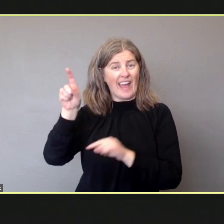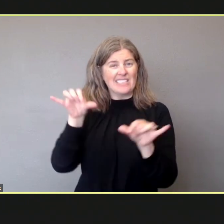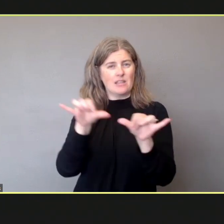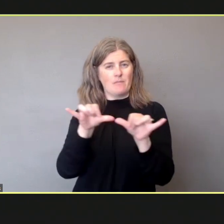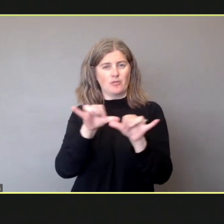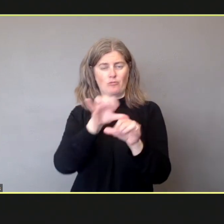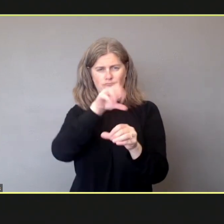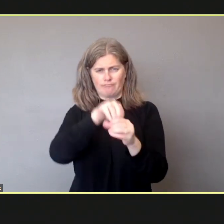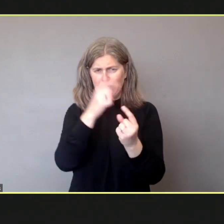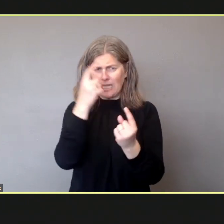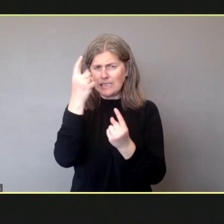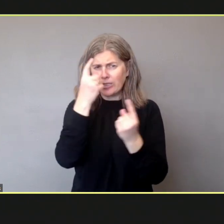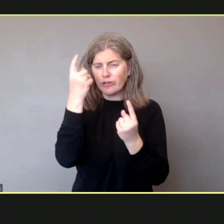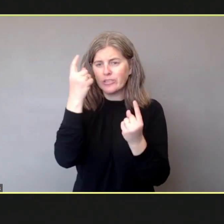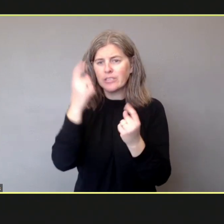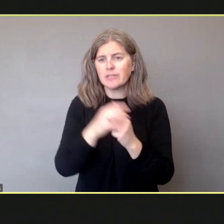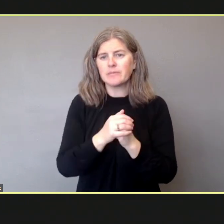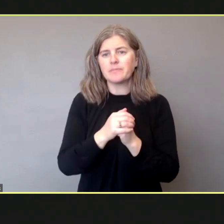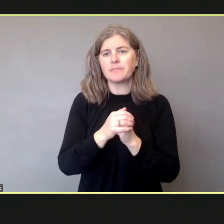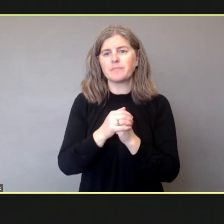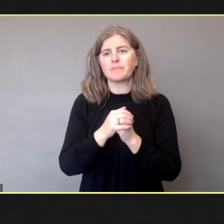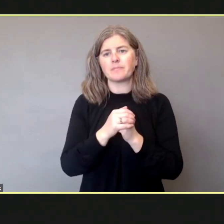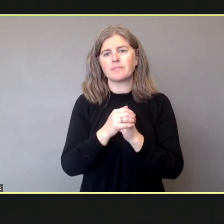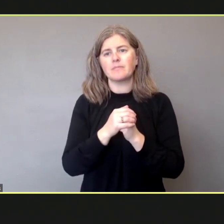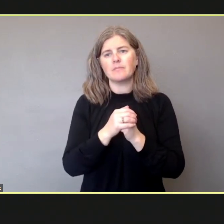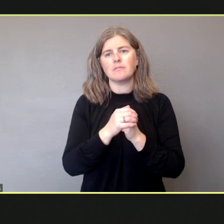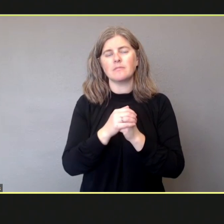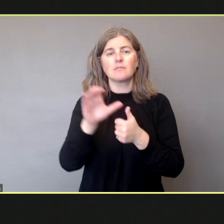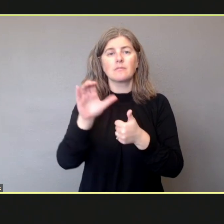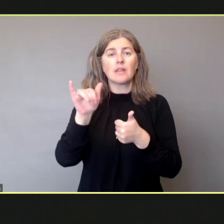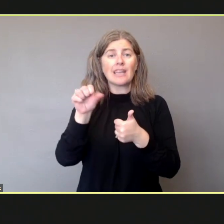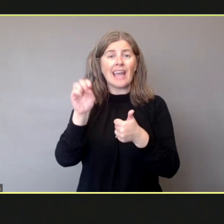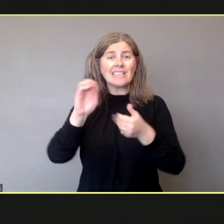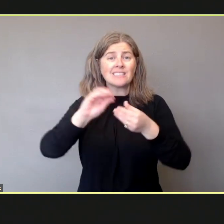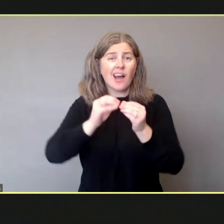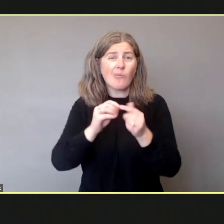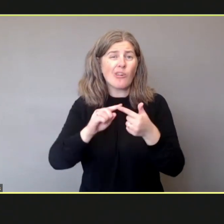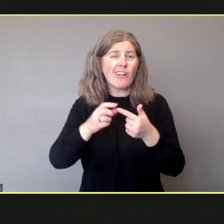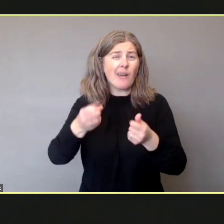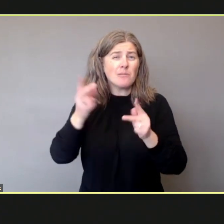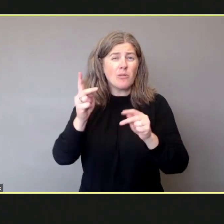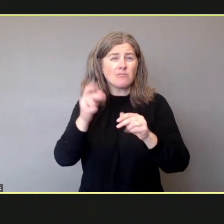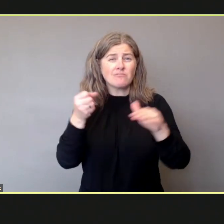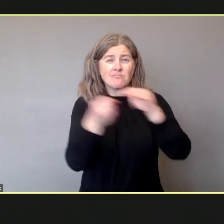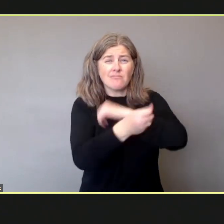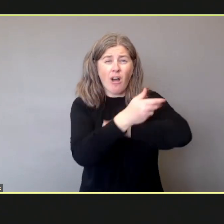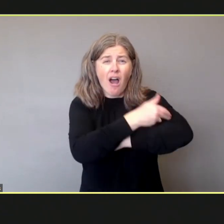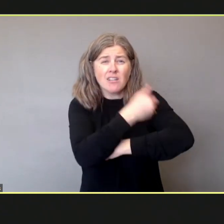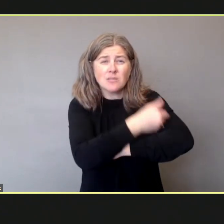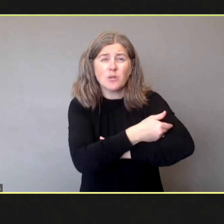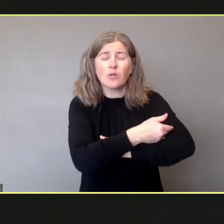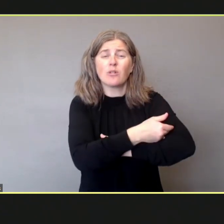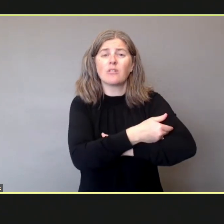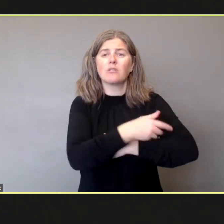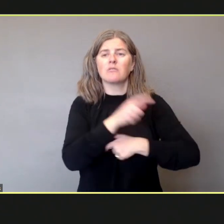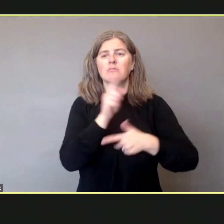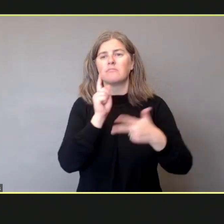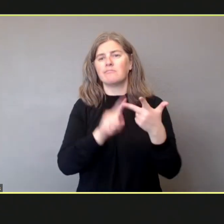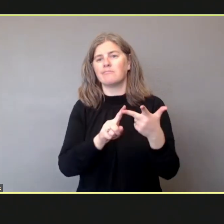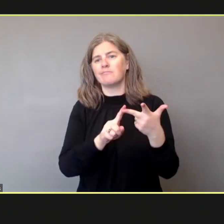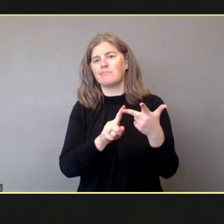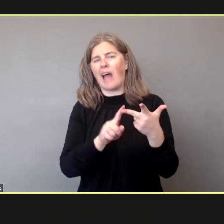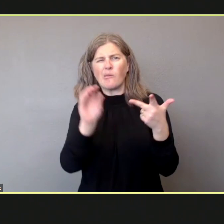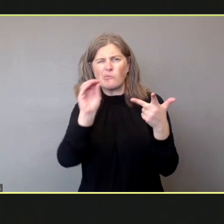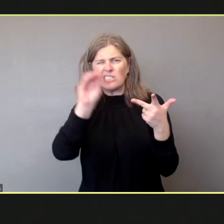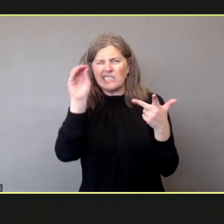into consideration the case rate and the number of hospital beds filled with COVID patients and the